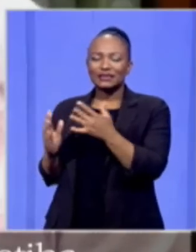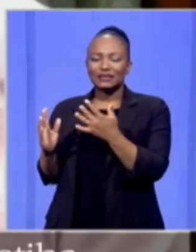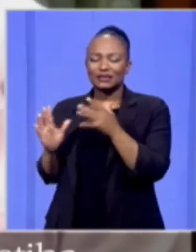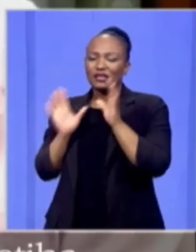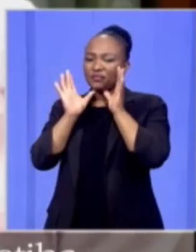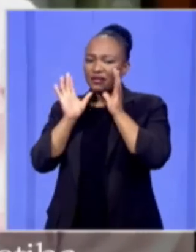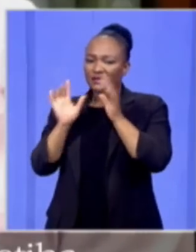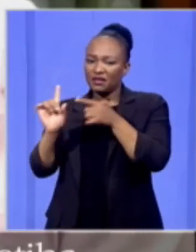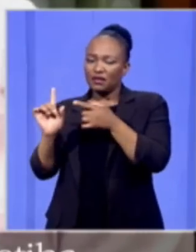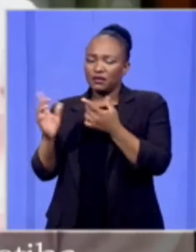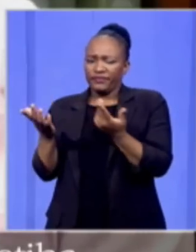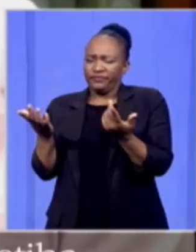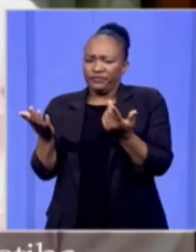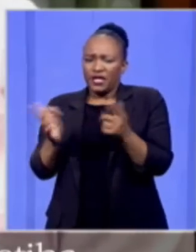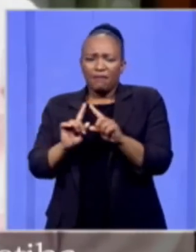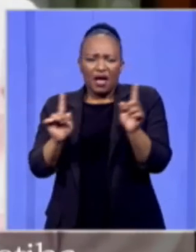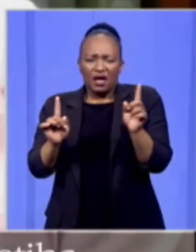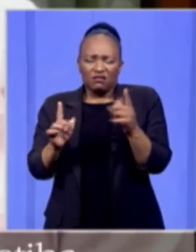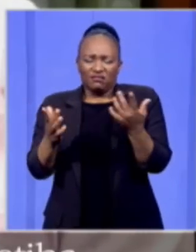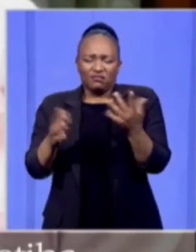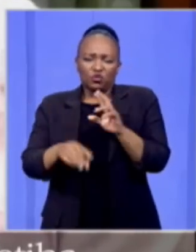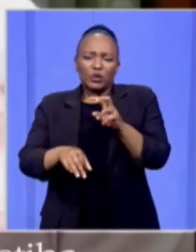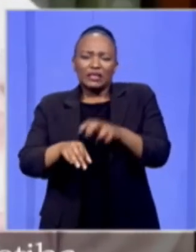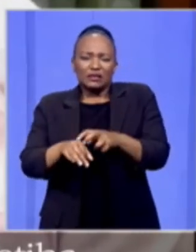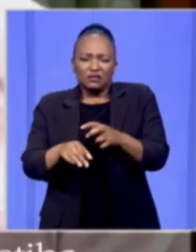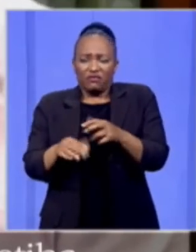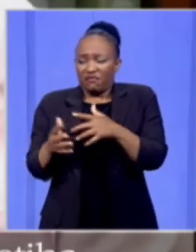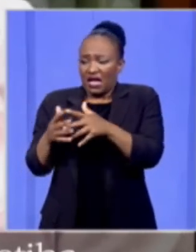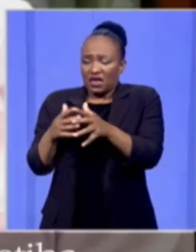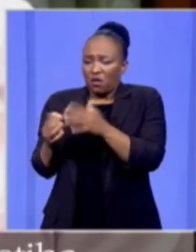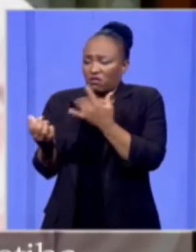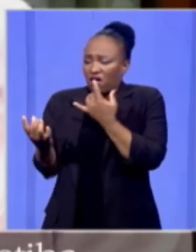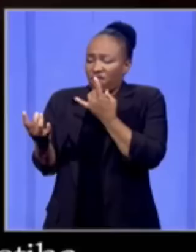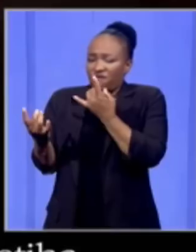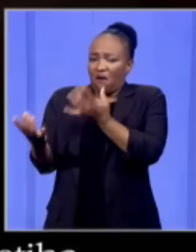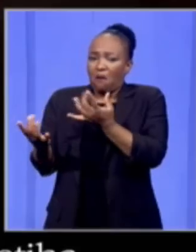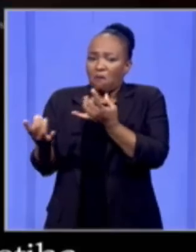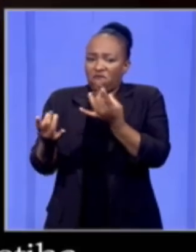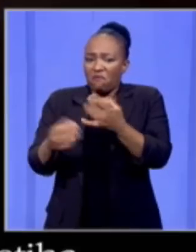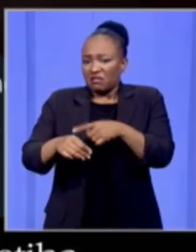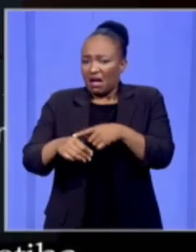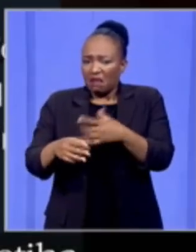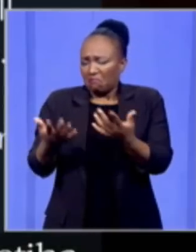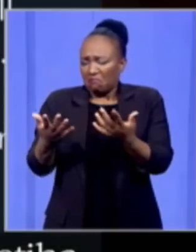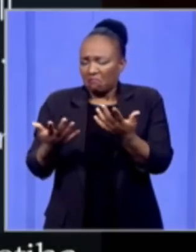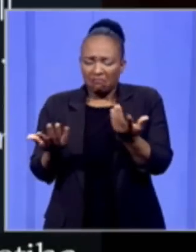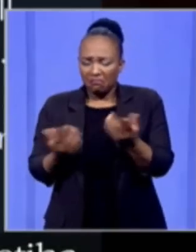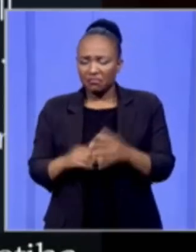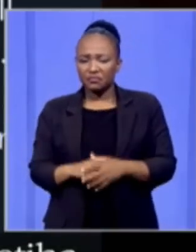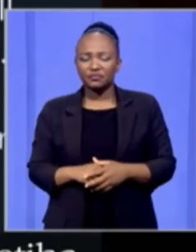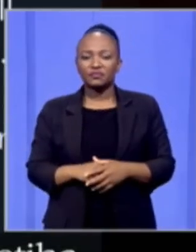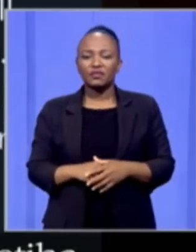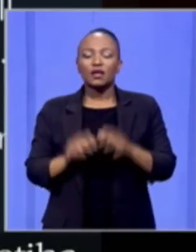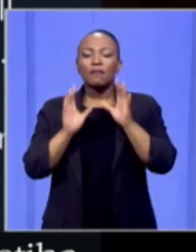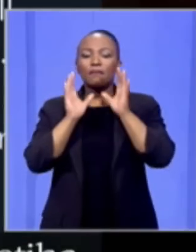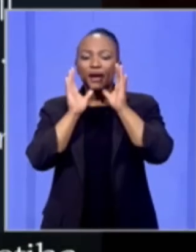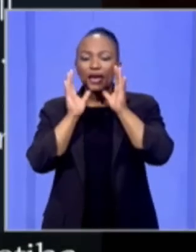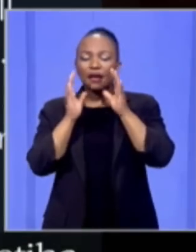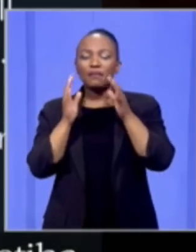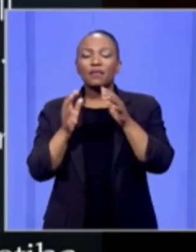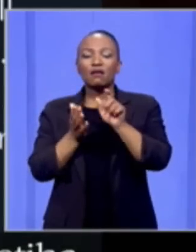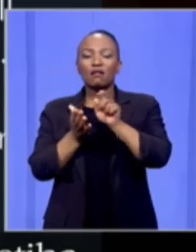not. There's no need to inform anyone at any particular time. Julius Malema o ntse maikutlo ho X ka mohato